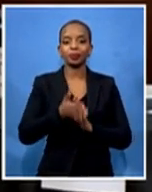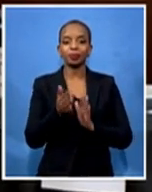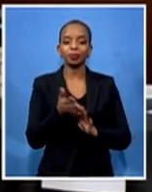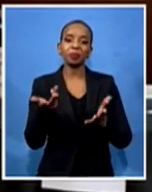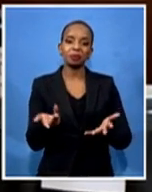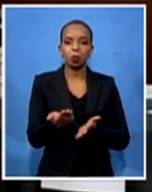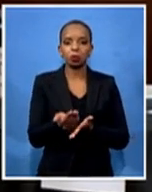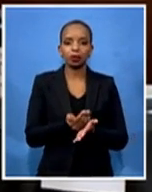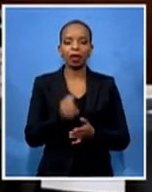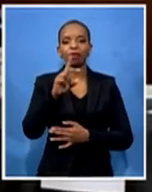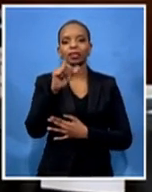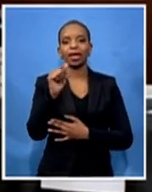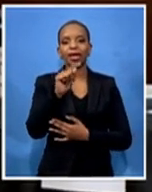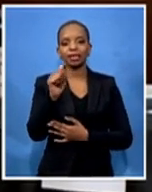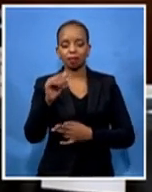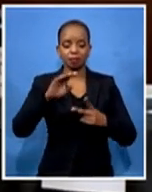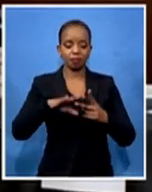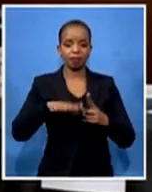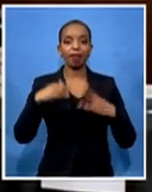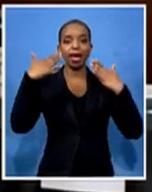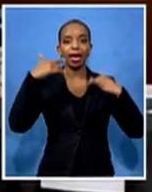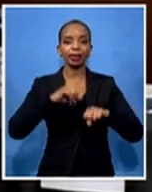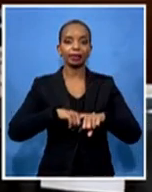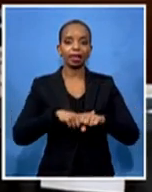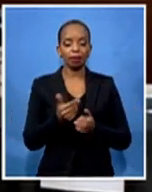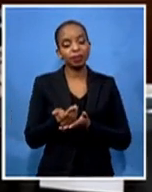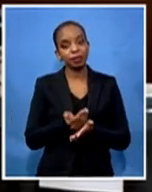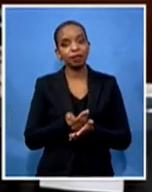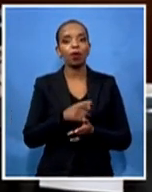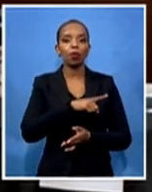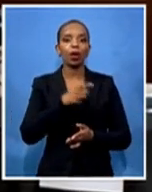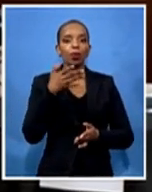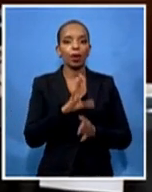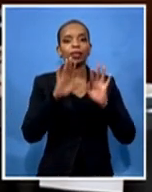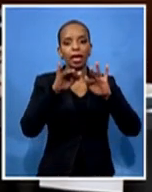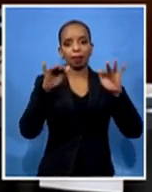we get our people connected at lower data cost. But